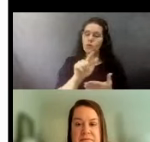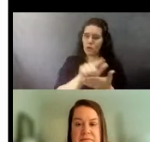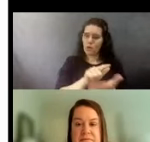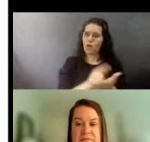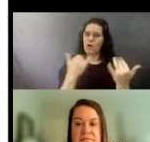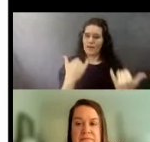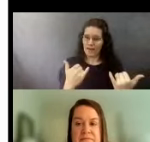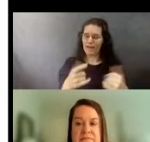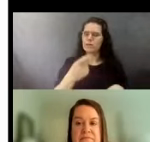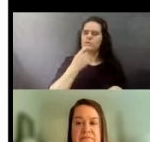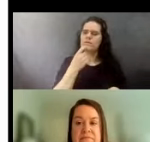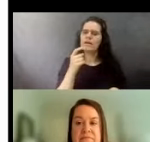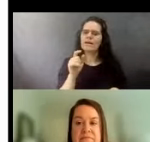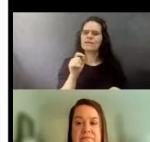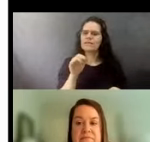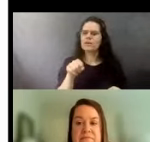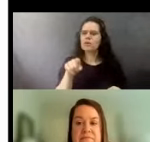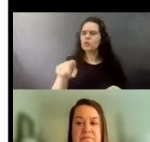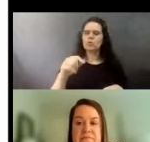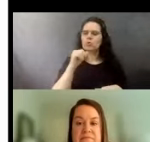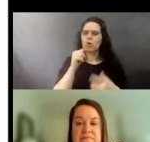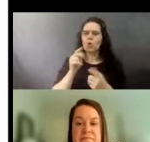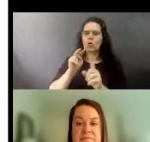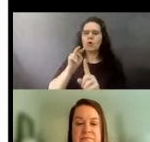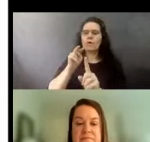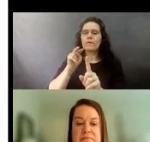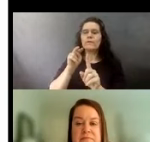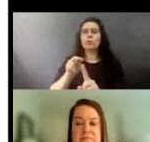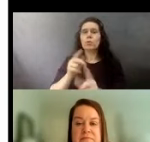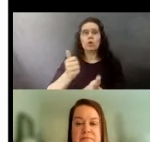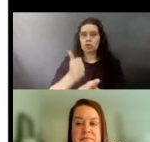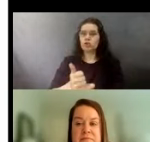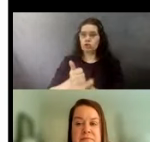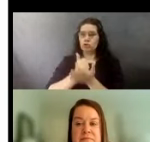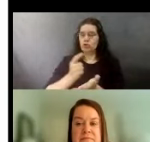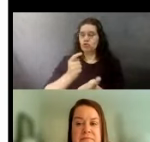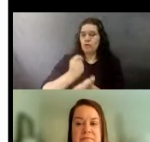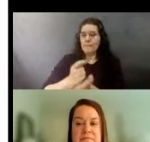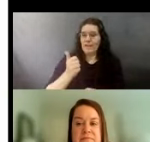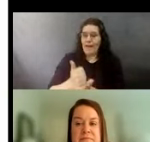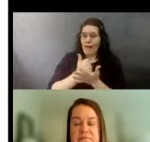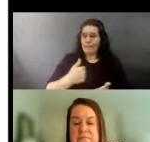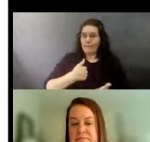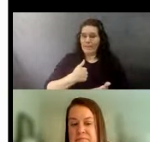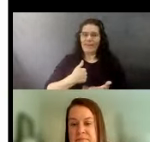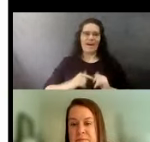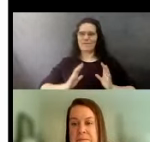positive effects of mitigating measures in whether someone has a disability. So if someone is having a treatment